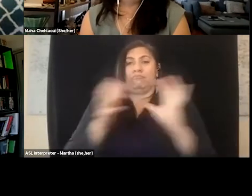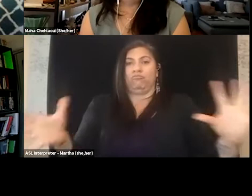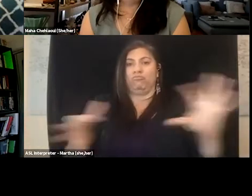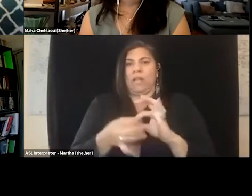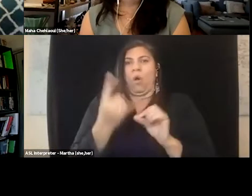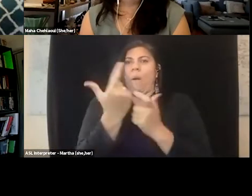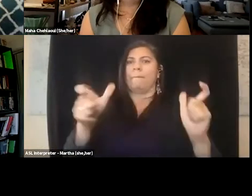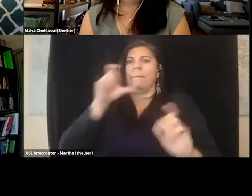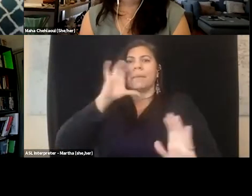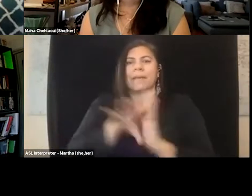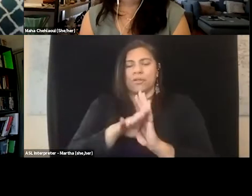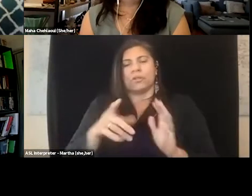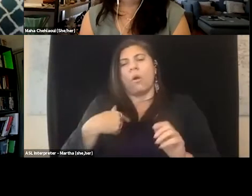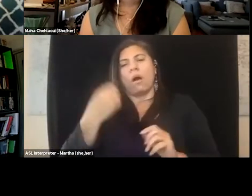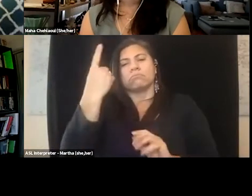MENA Advocacy.